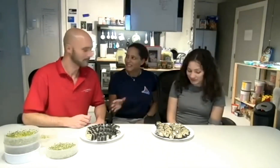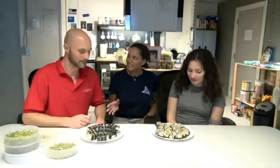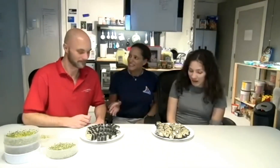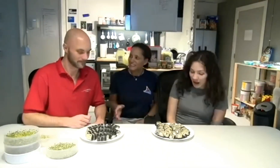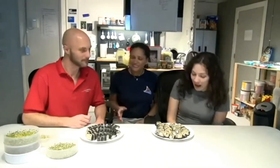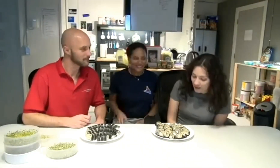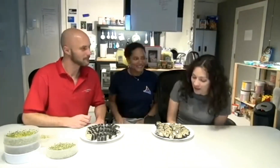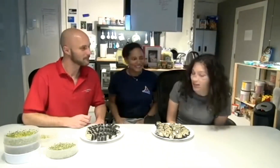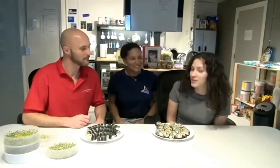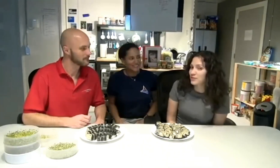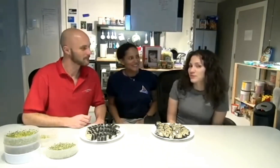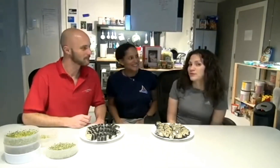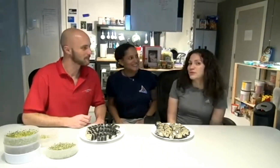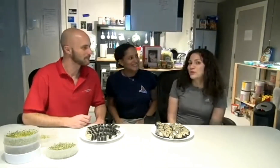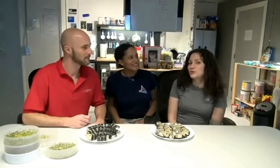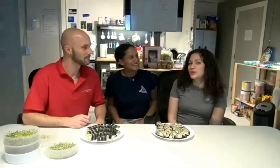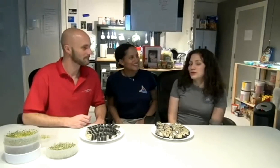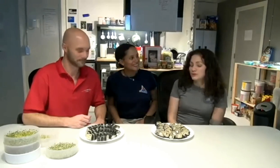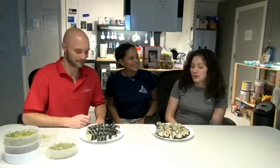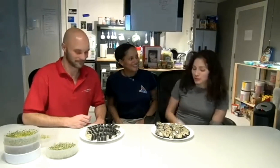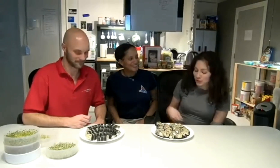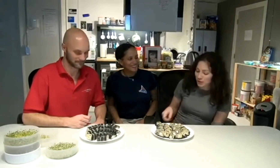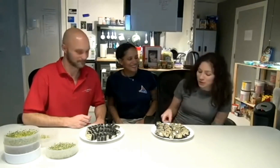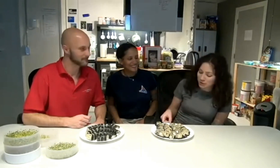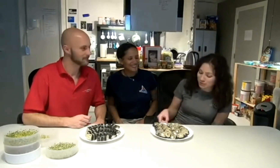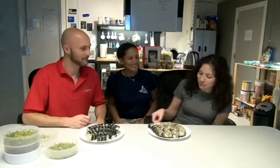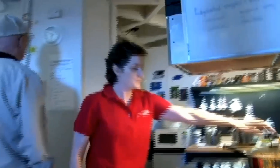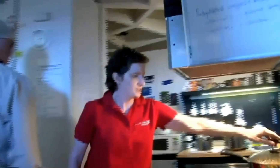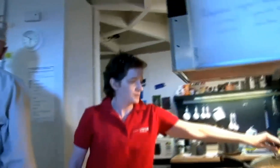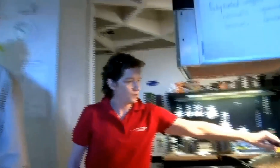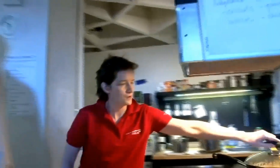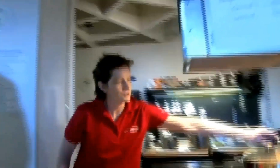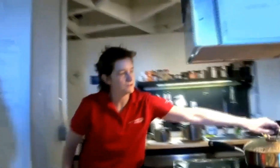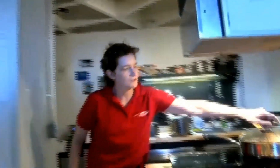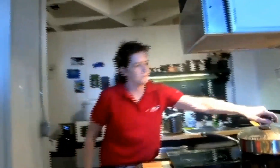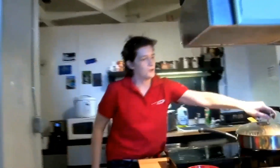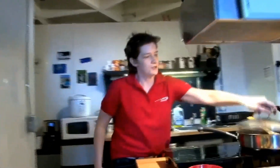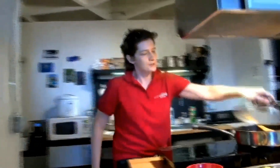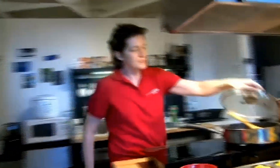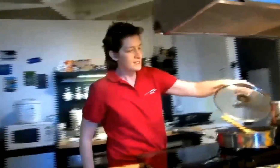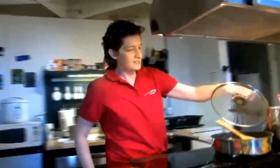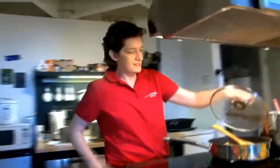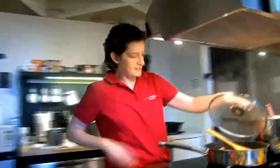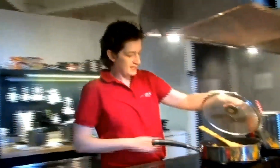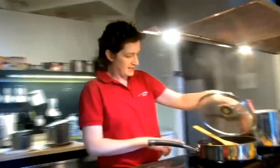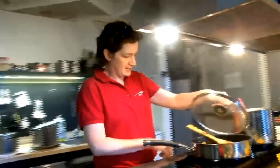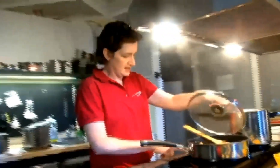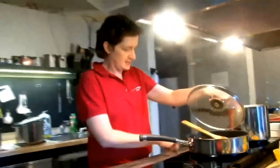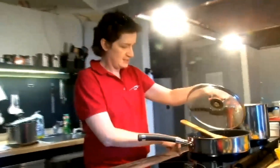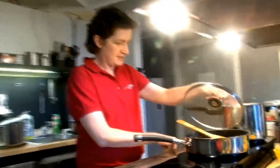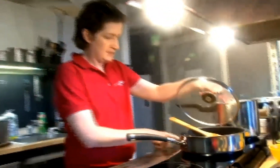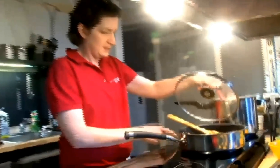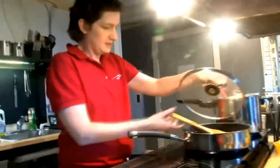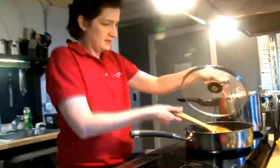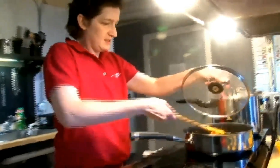the high seas habitat. I think it's going to taste really, really, really good. Some arroz con pollo. This is